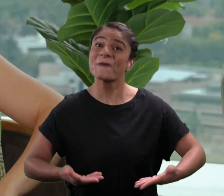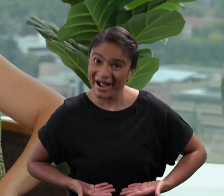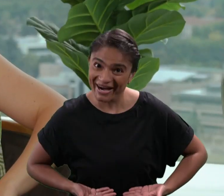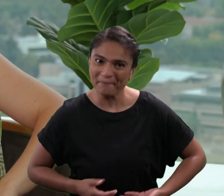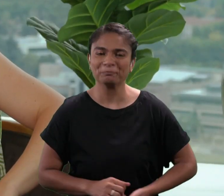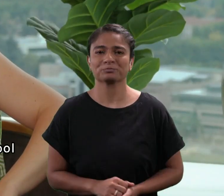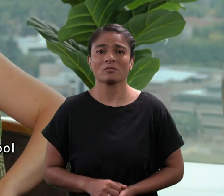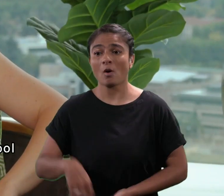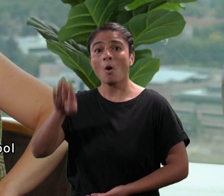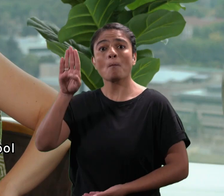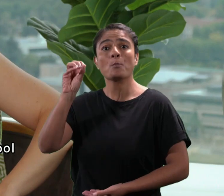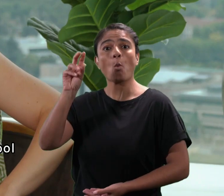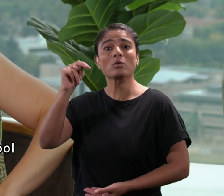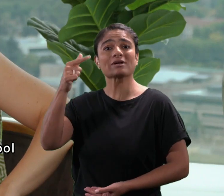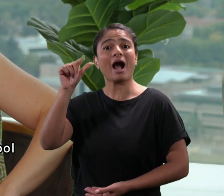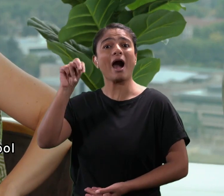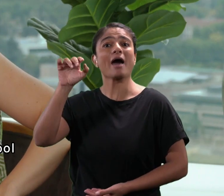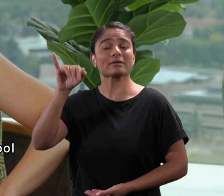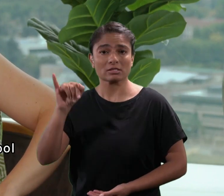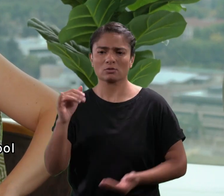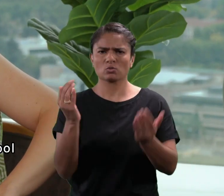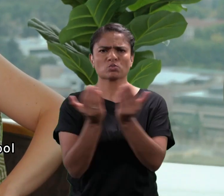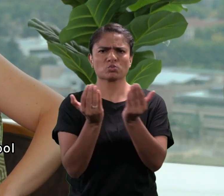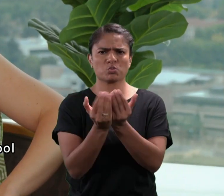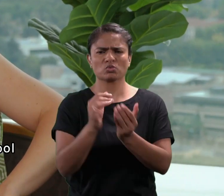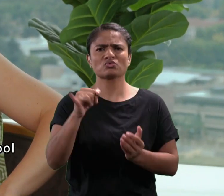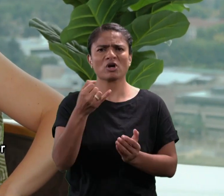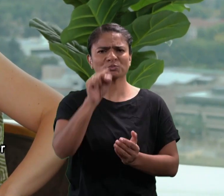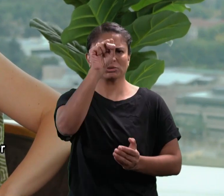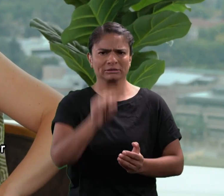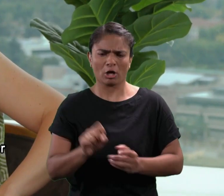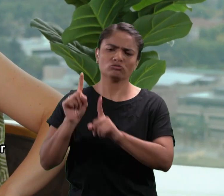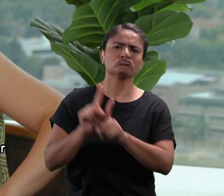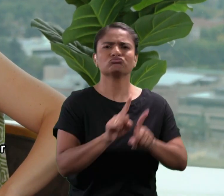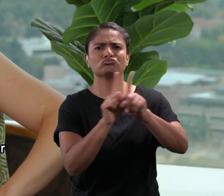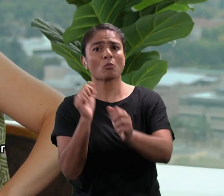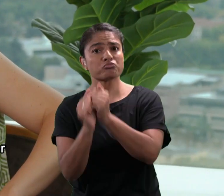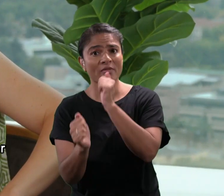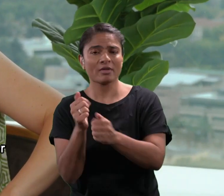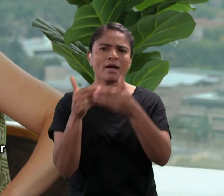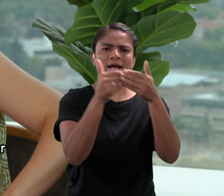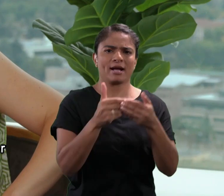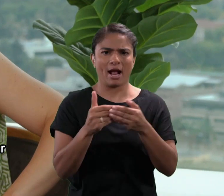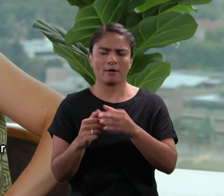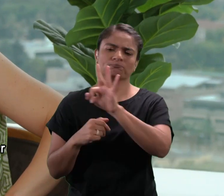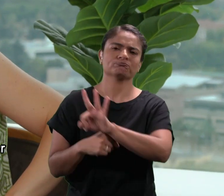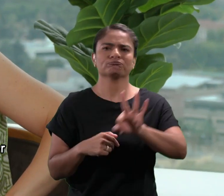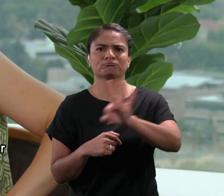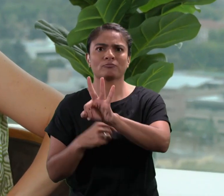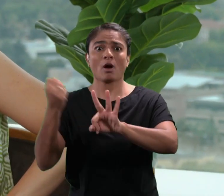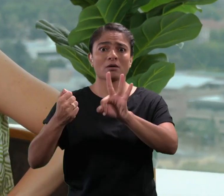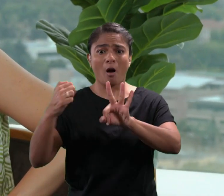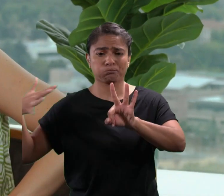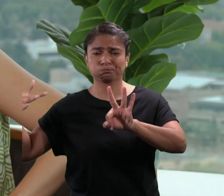Welcome back. Bongani was walking home from school in the south of Johannesburg with his caregiver and younger brother when he was hit by a